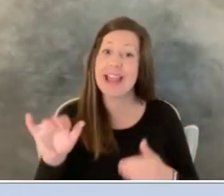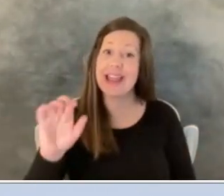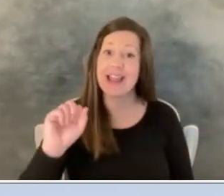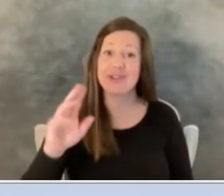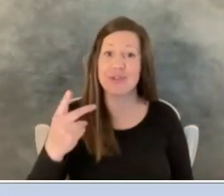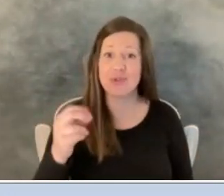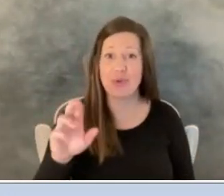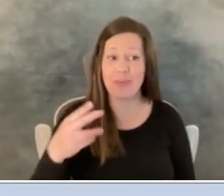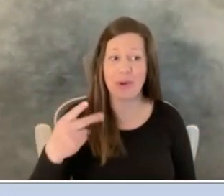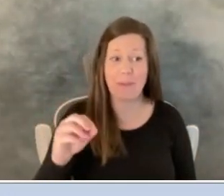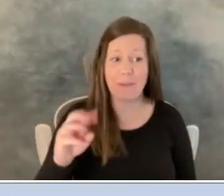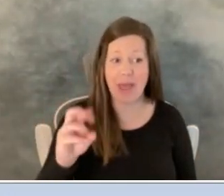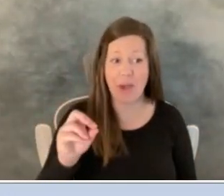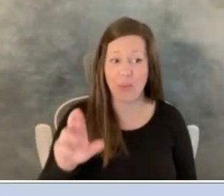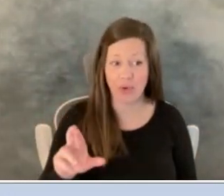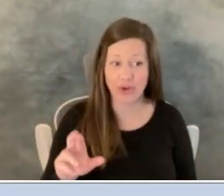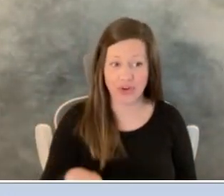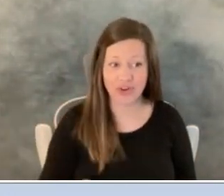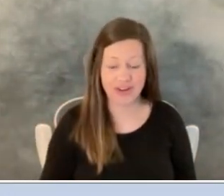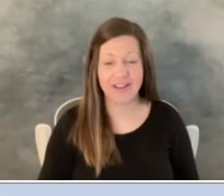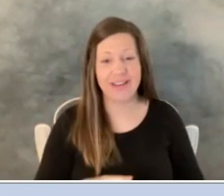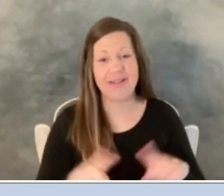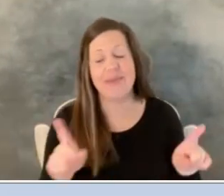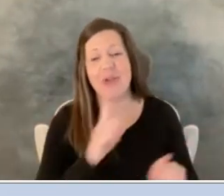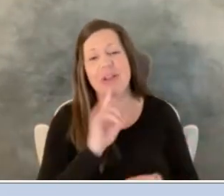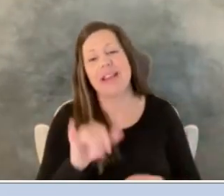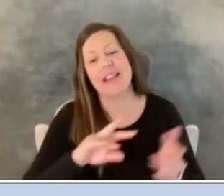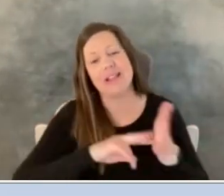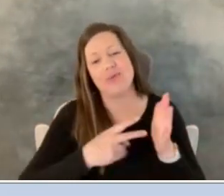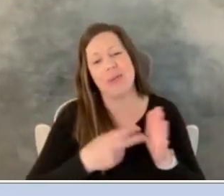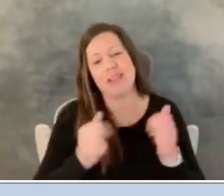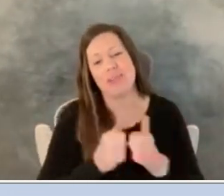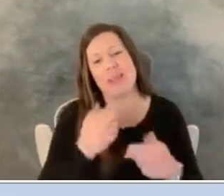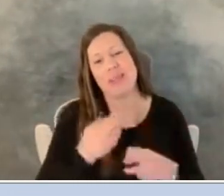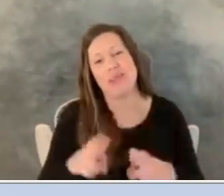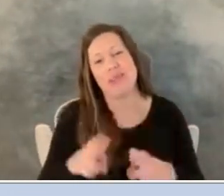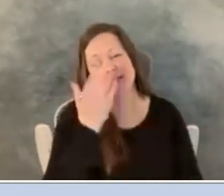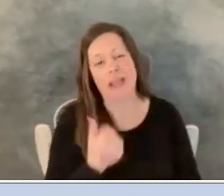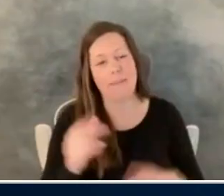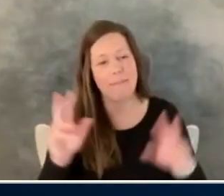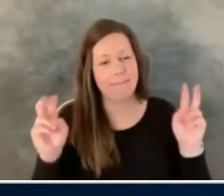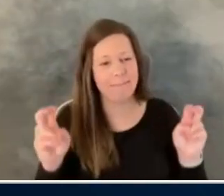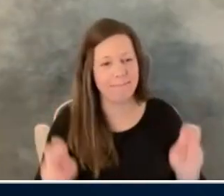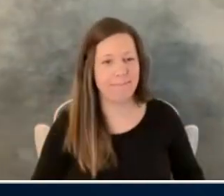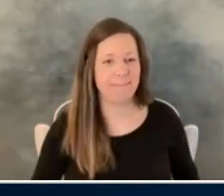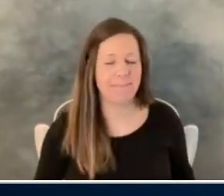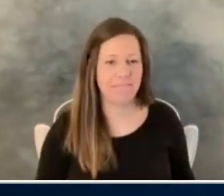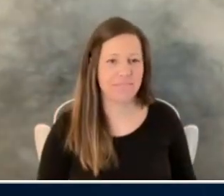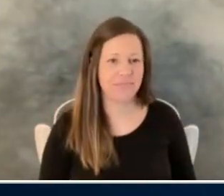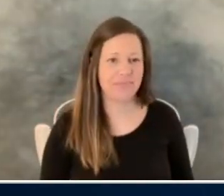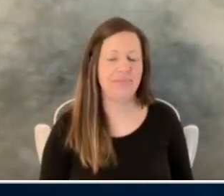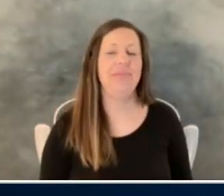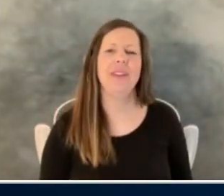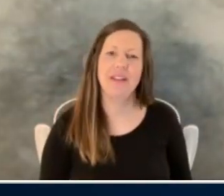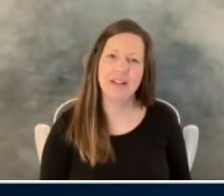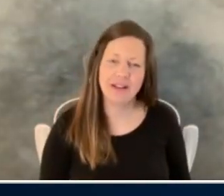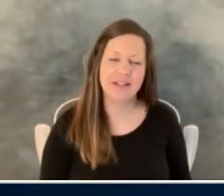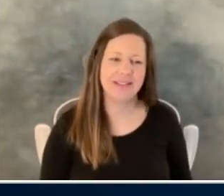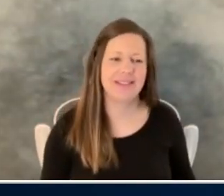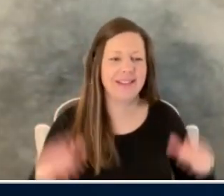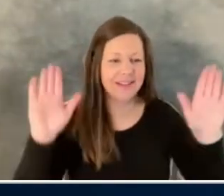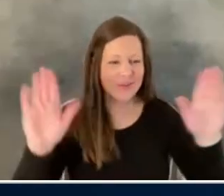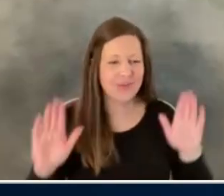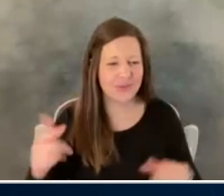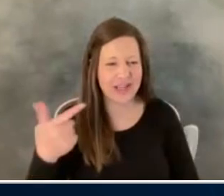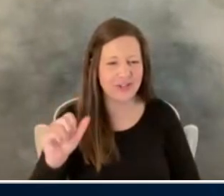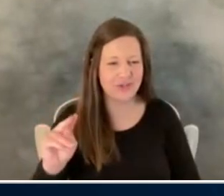But yeah, that's what we mean when we say short sleepers. What a great gene. They must feel, that